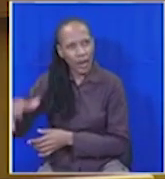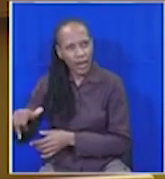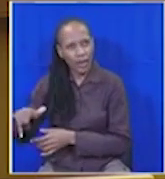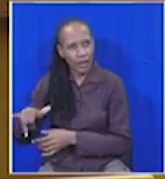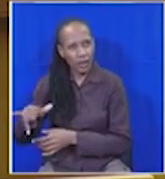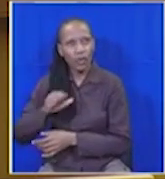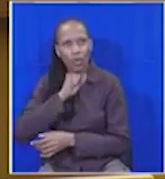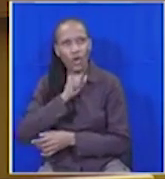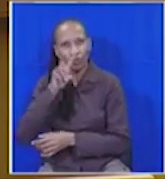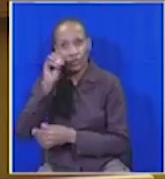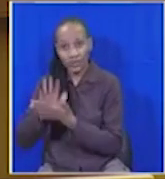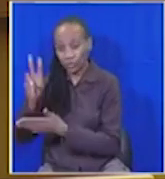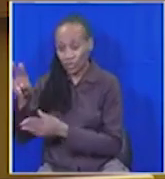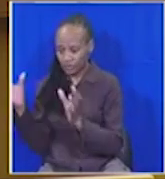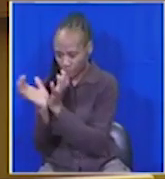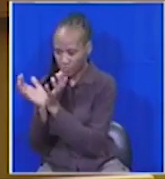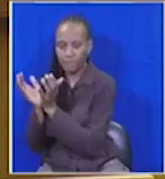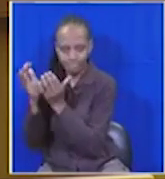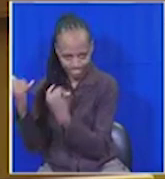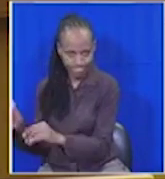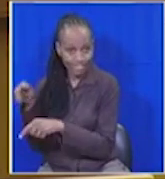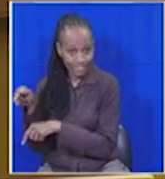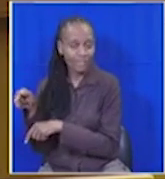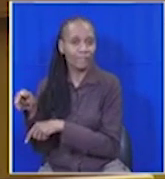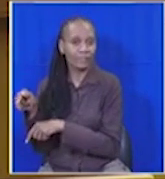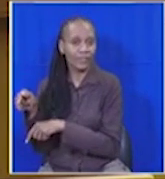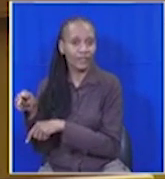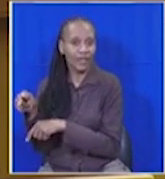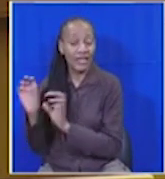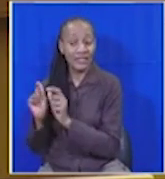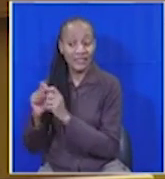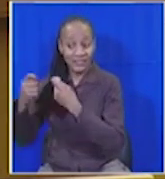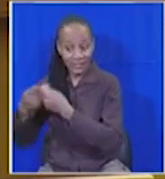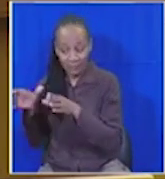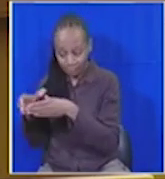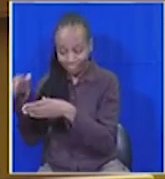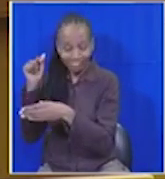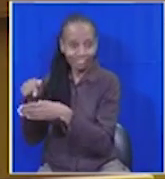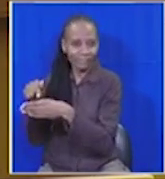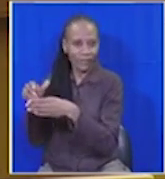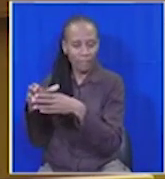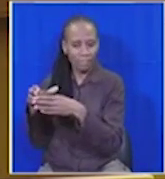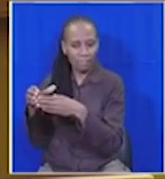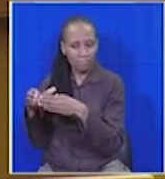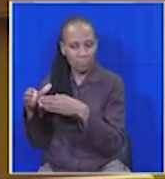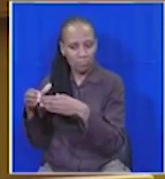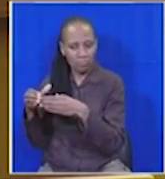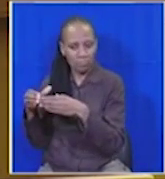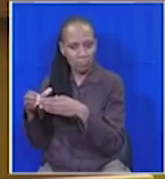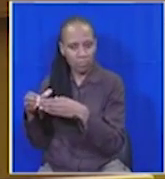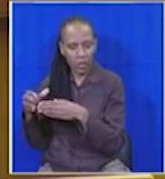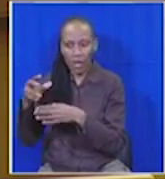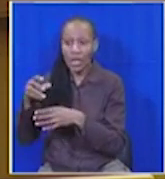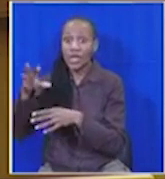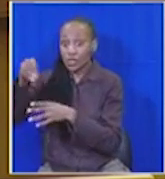August 2012. And the task team was in fact expanded by the participation